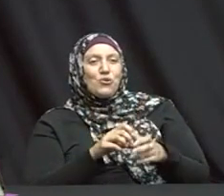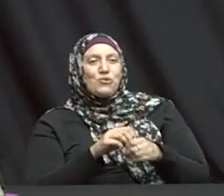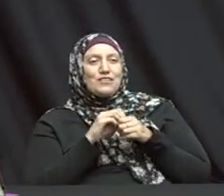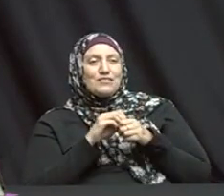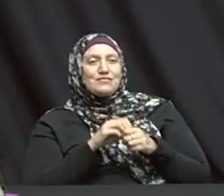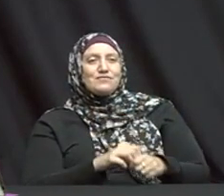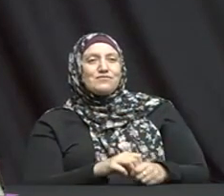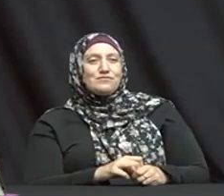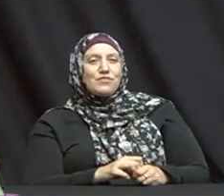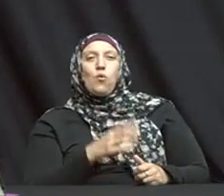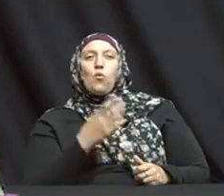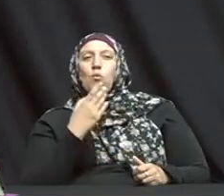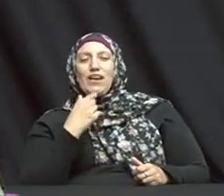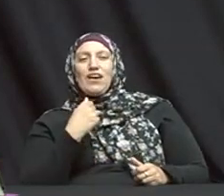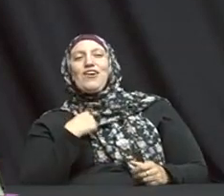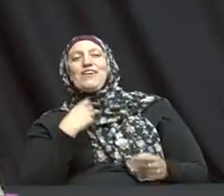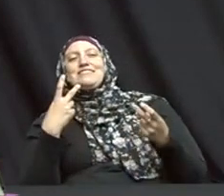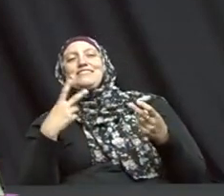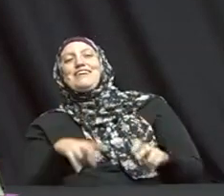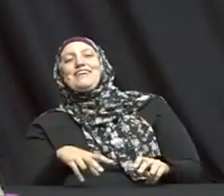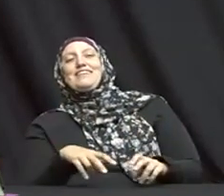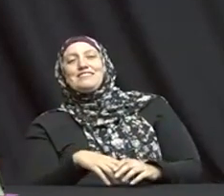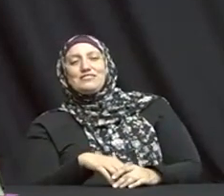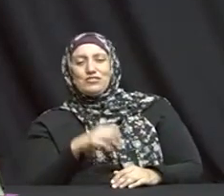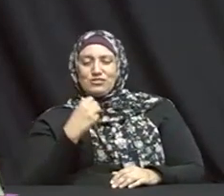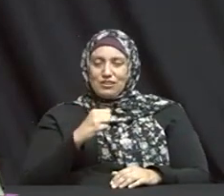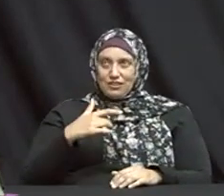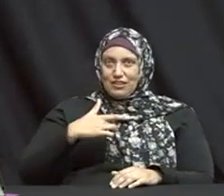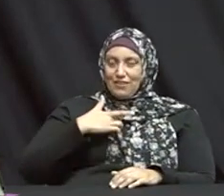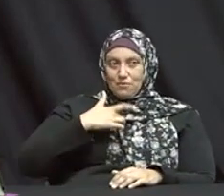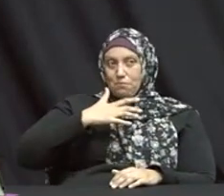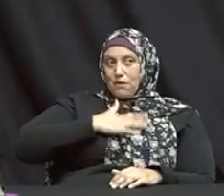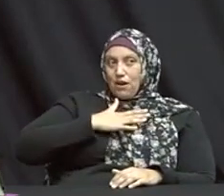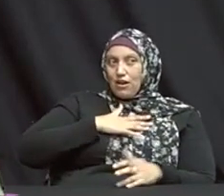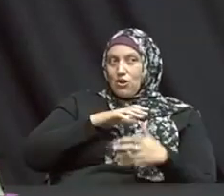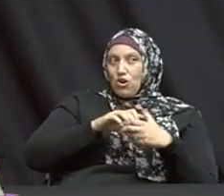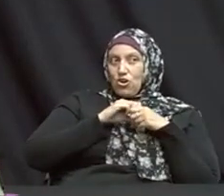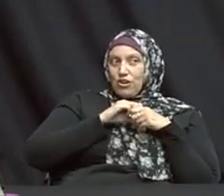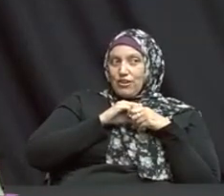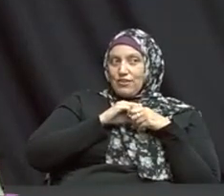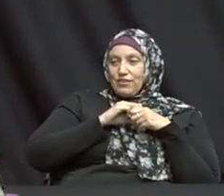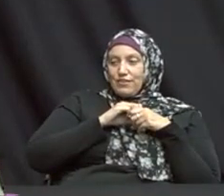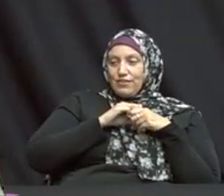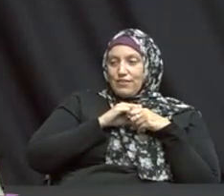Upon death. So while he's alive, still he's the owner? Correct.